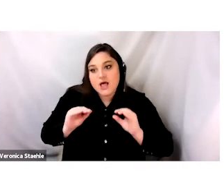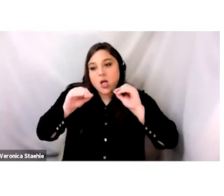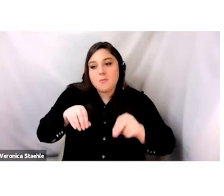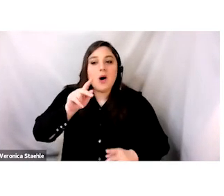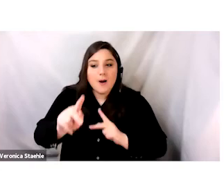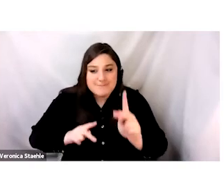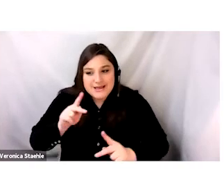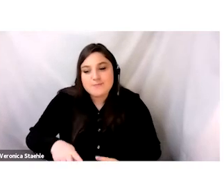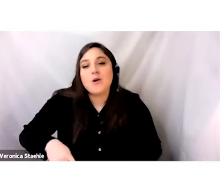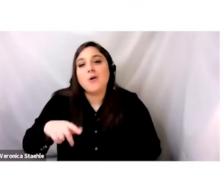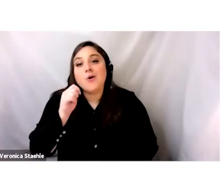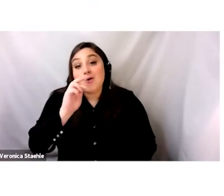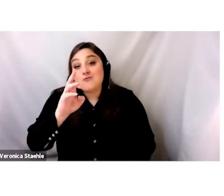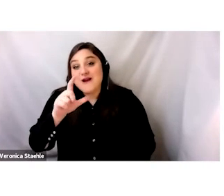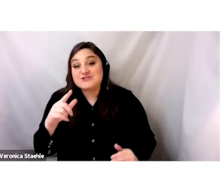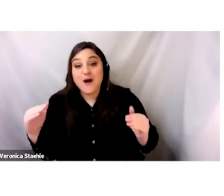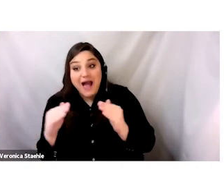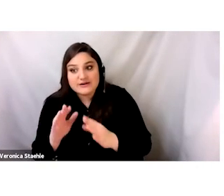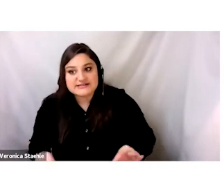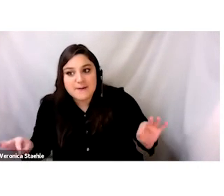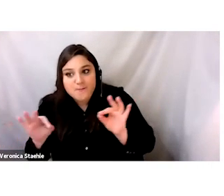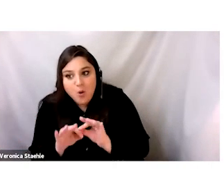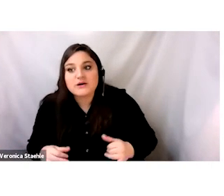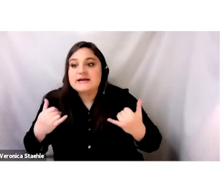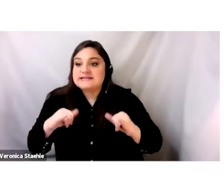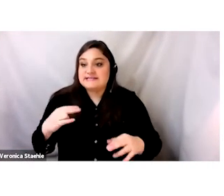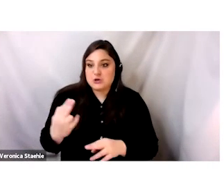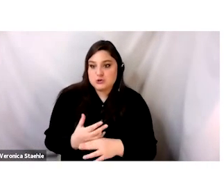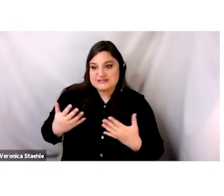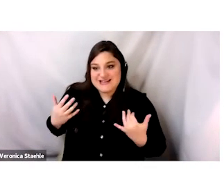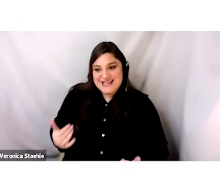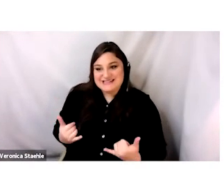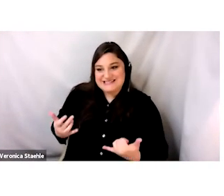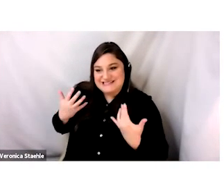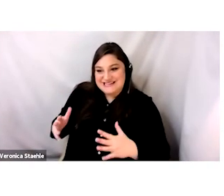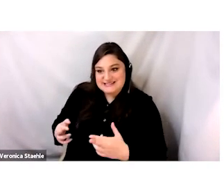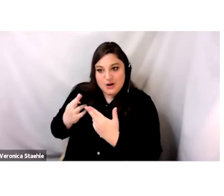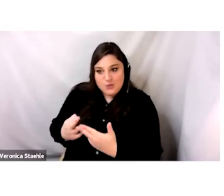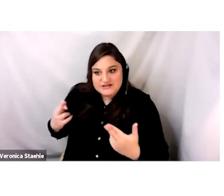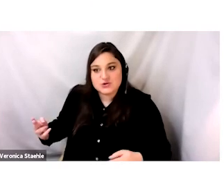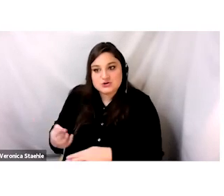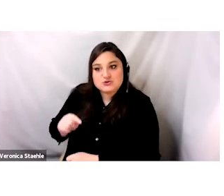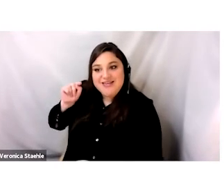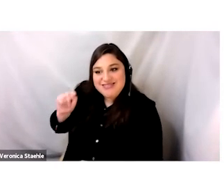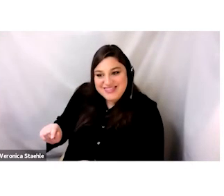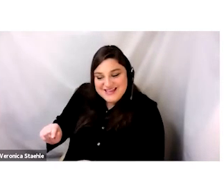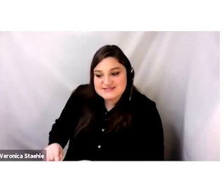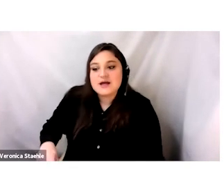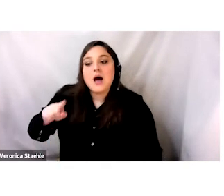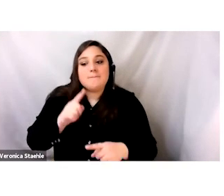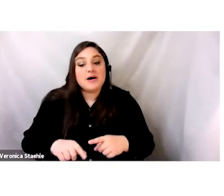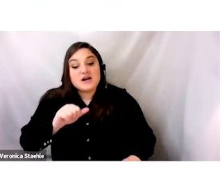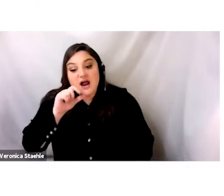equity first. You're still building upon existing resources, et cetera. But you're particularly more so not centering your living